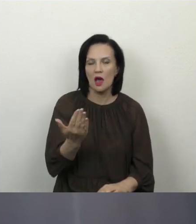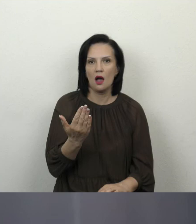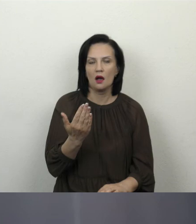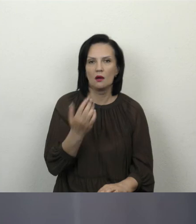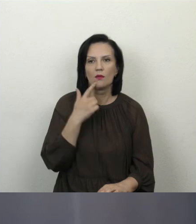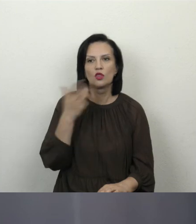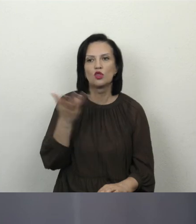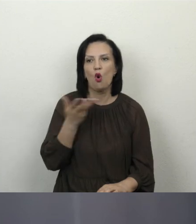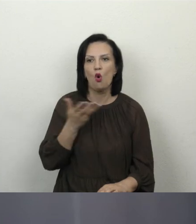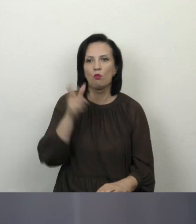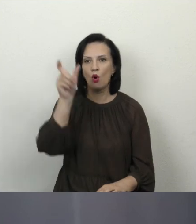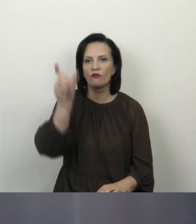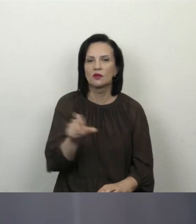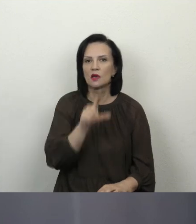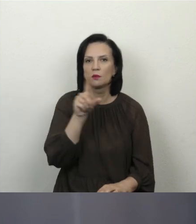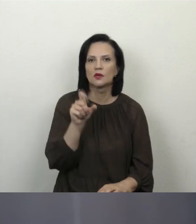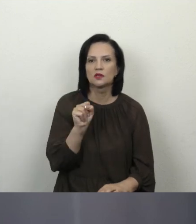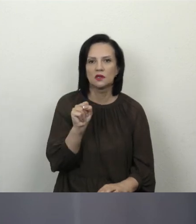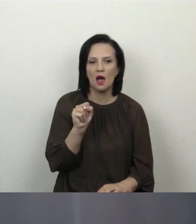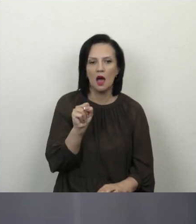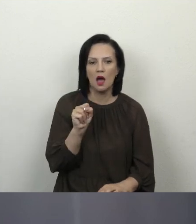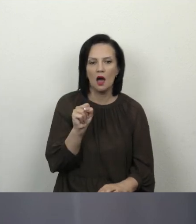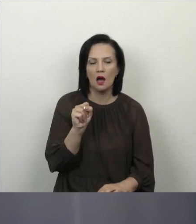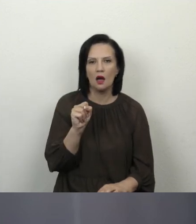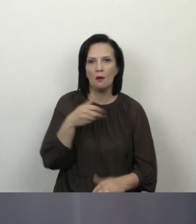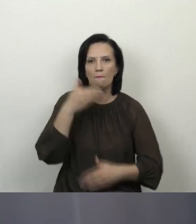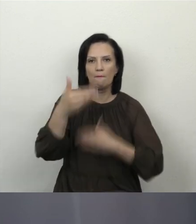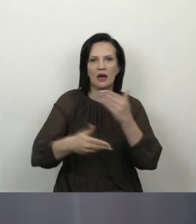let me thank the presenters